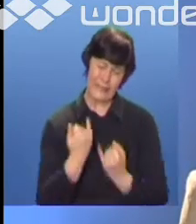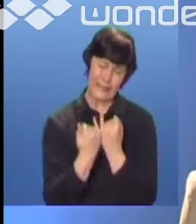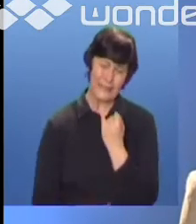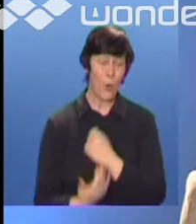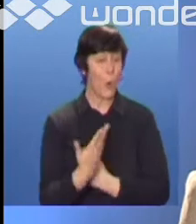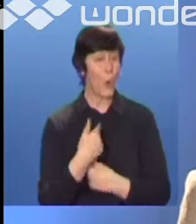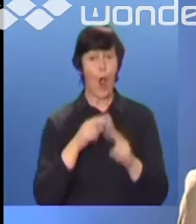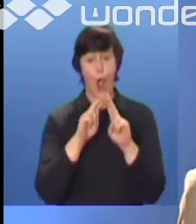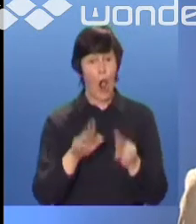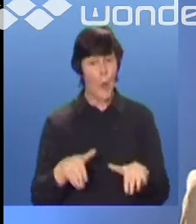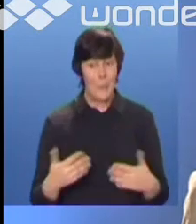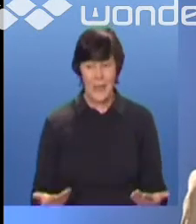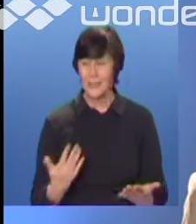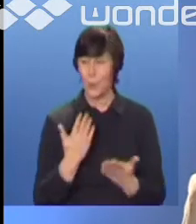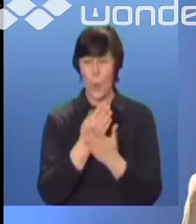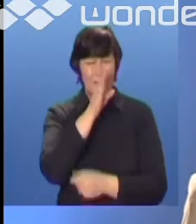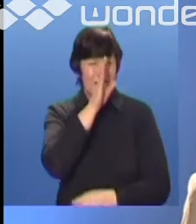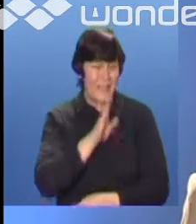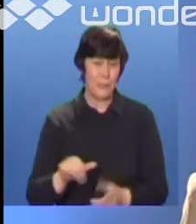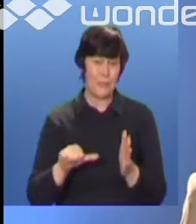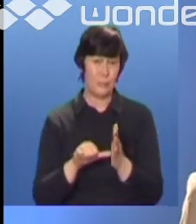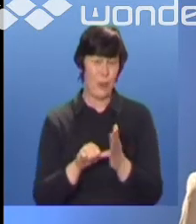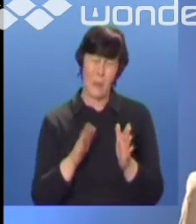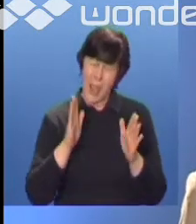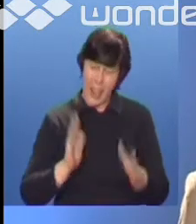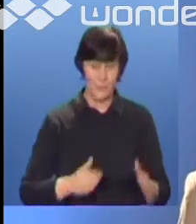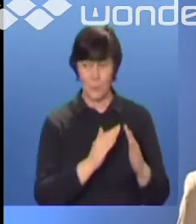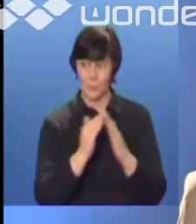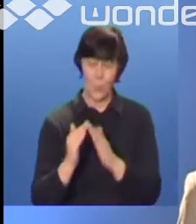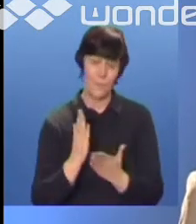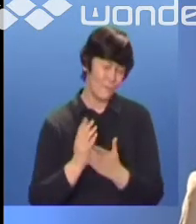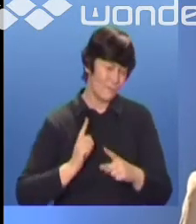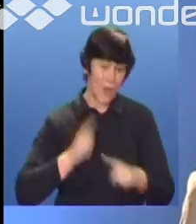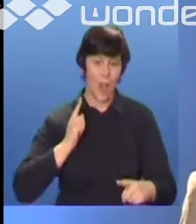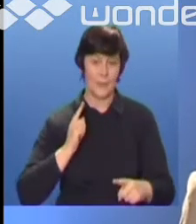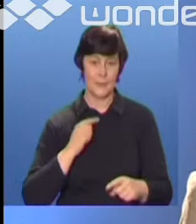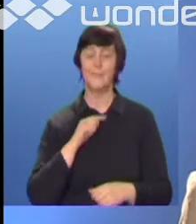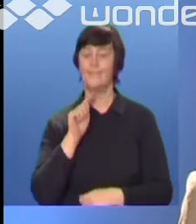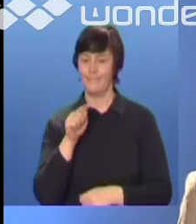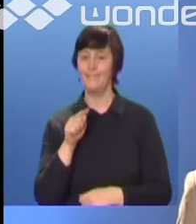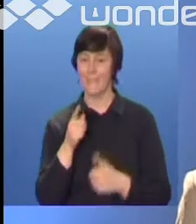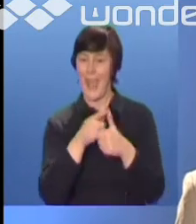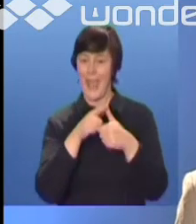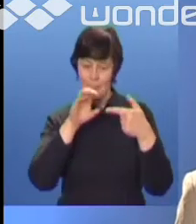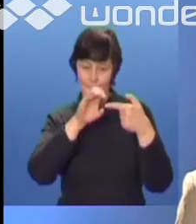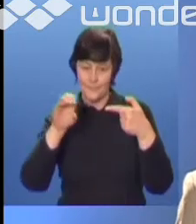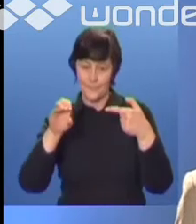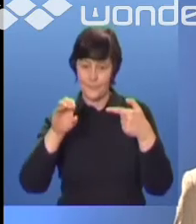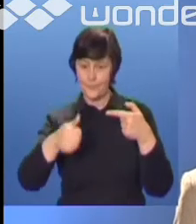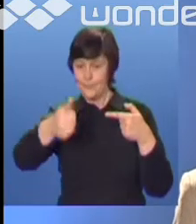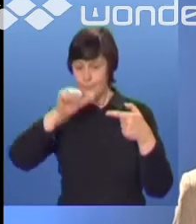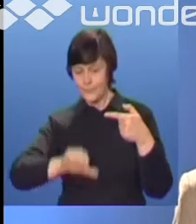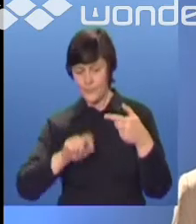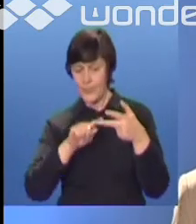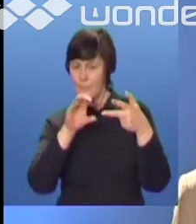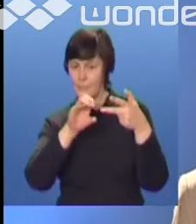be homeless or have some other serious circumstances where rehousing is a matter of utmost importance. Band B will